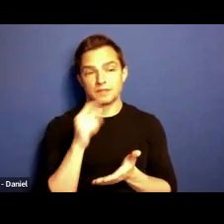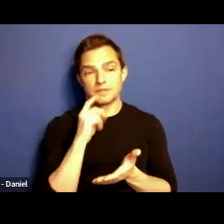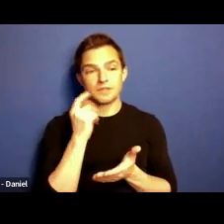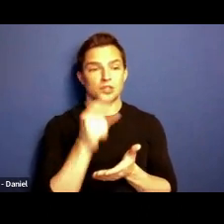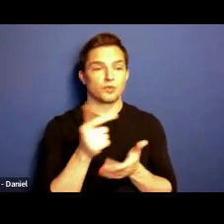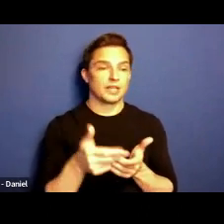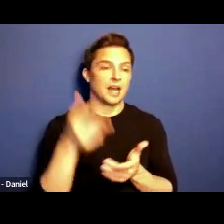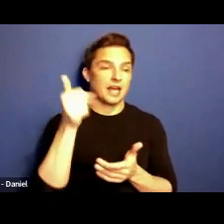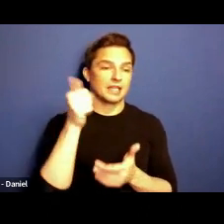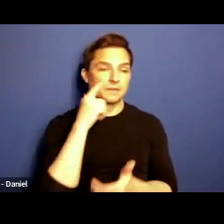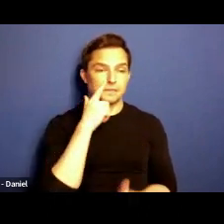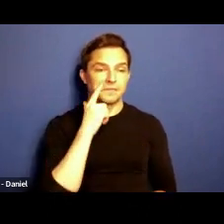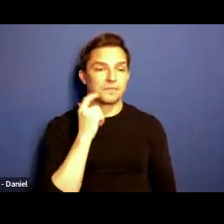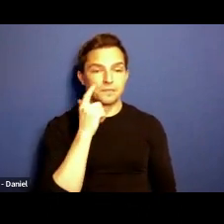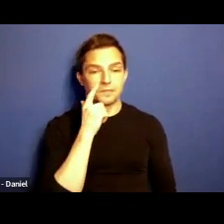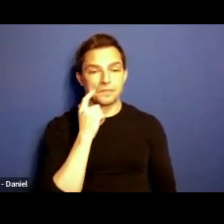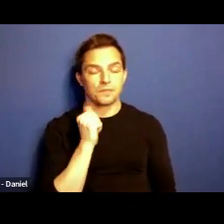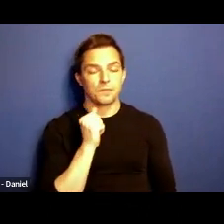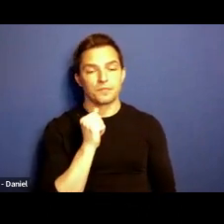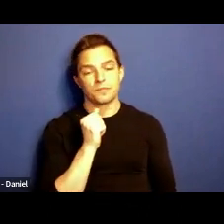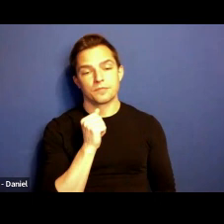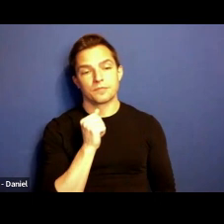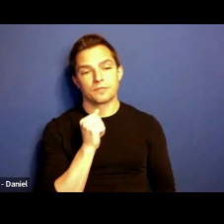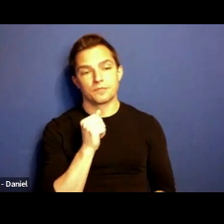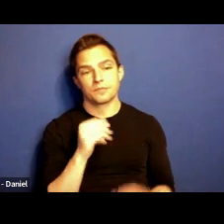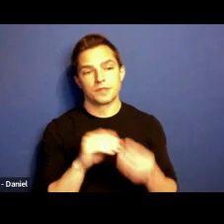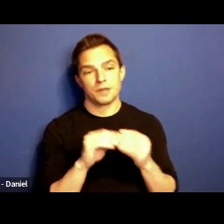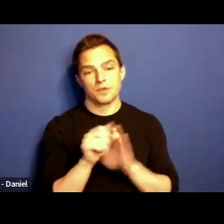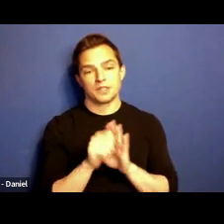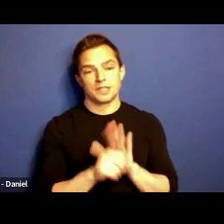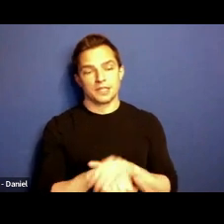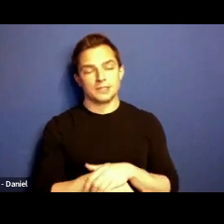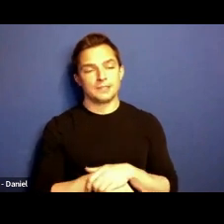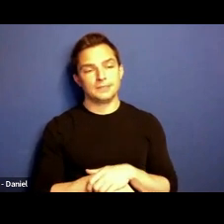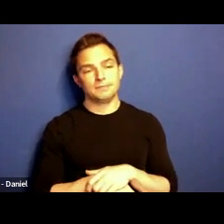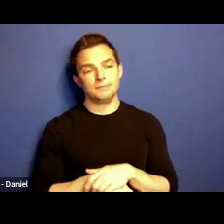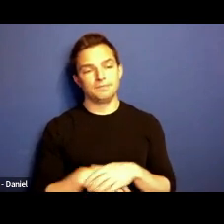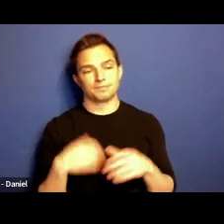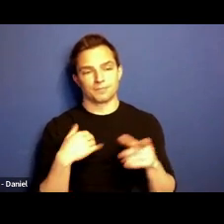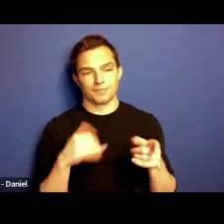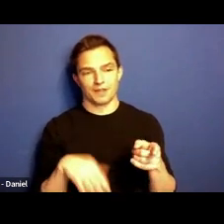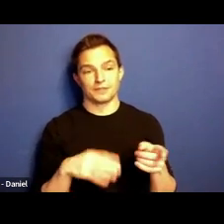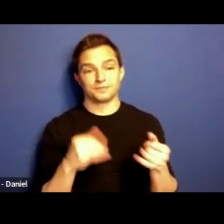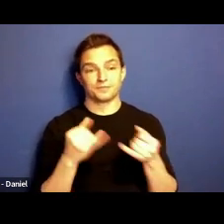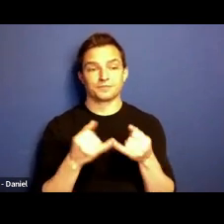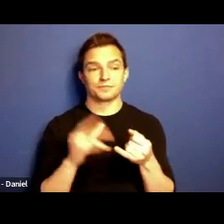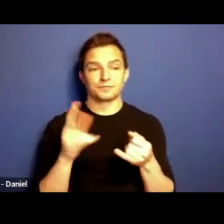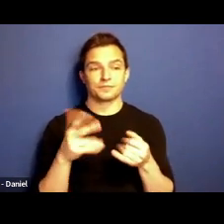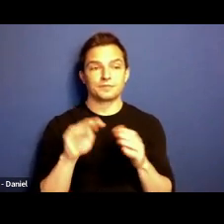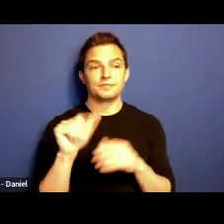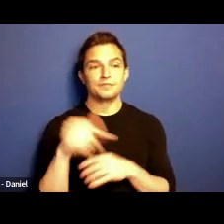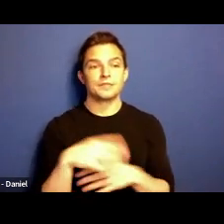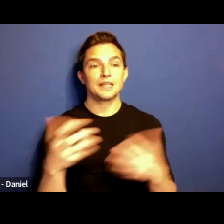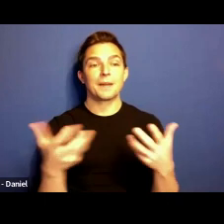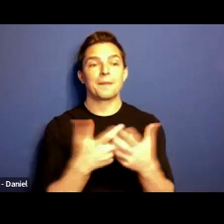the highest, and we see the number of states that have that. And finally, this map combines the